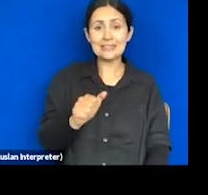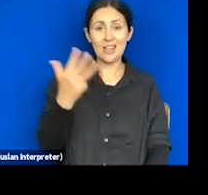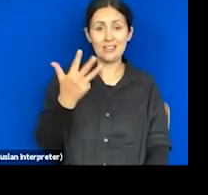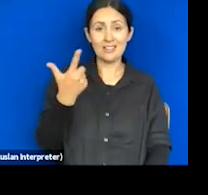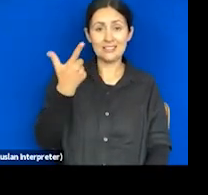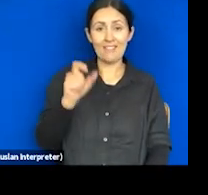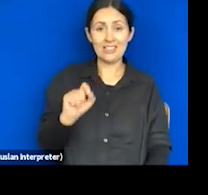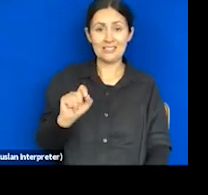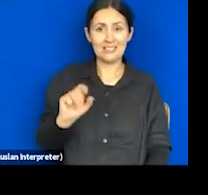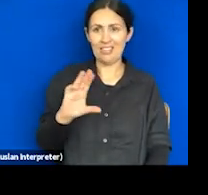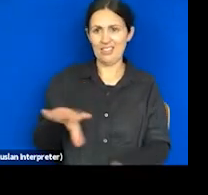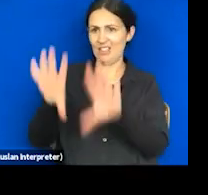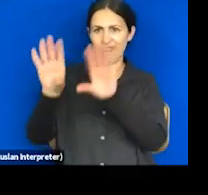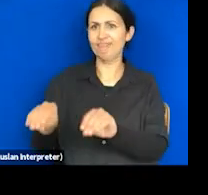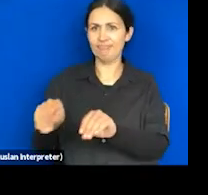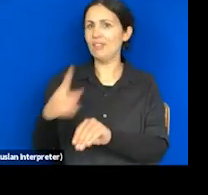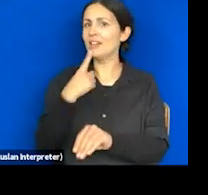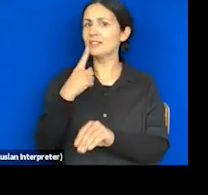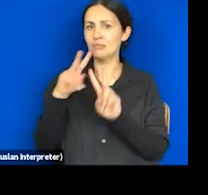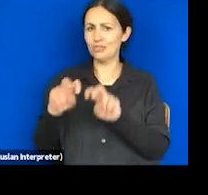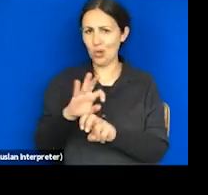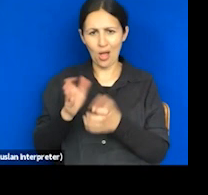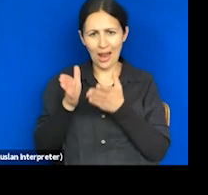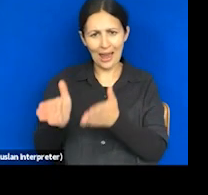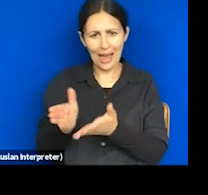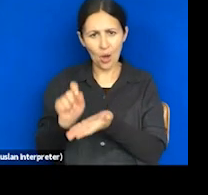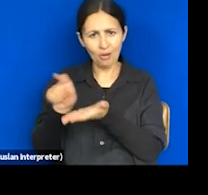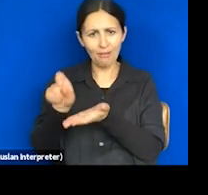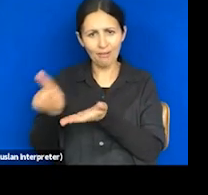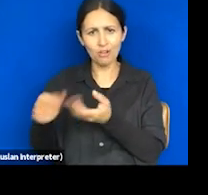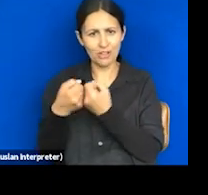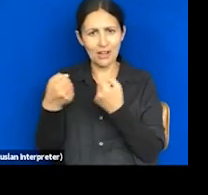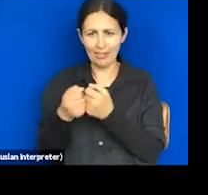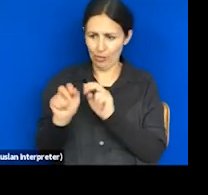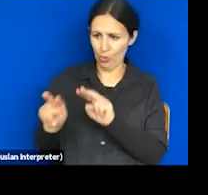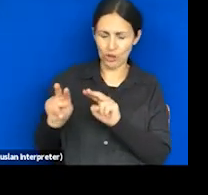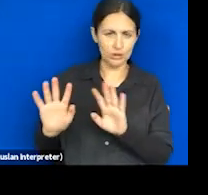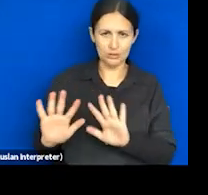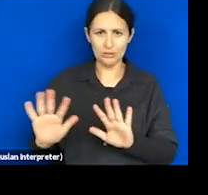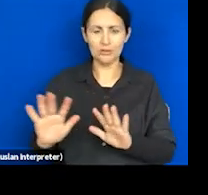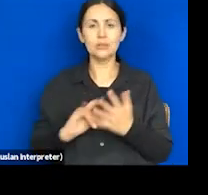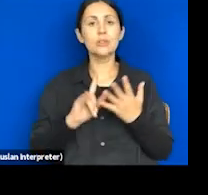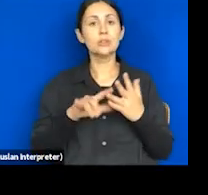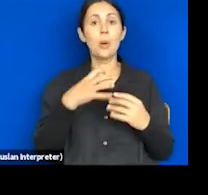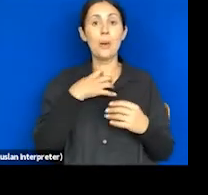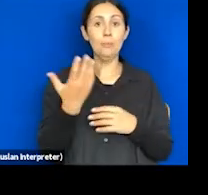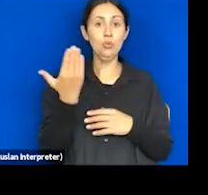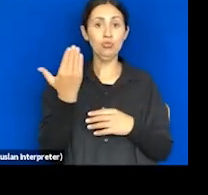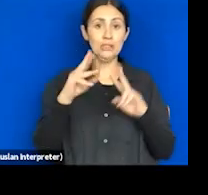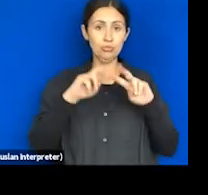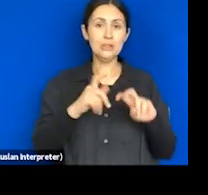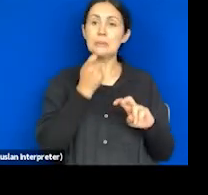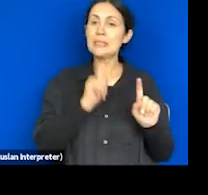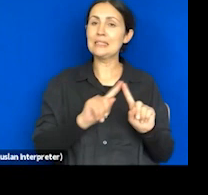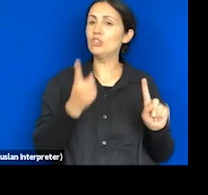down. And so there's a few articles from there and some more recent research as well. Just to say that